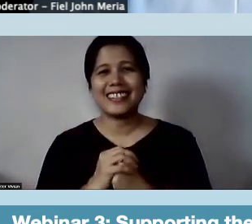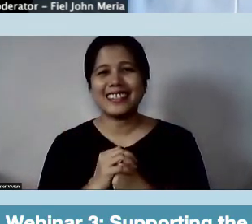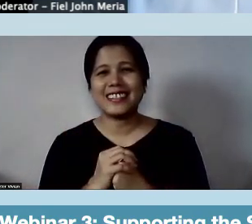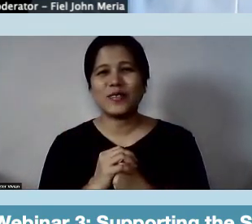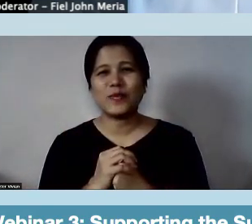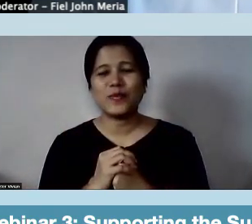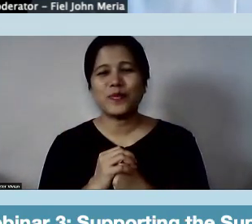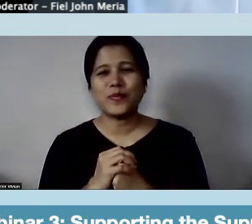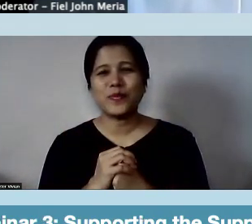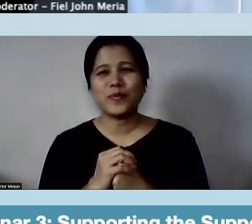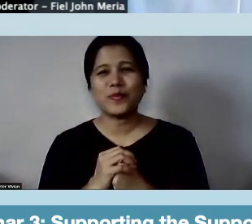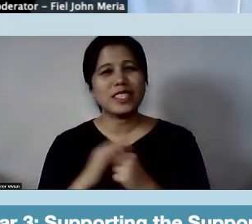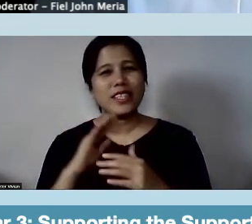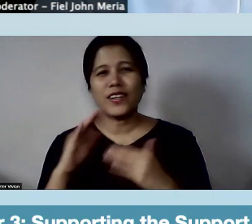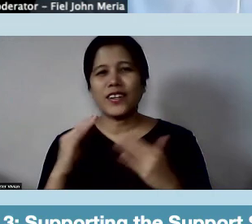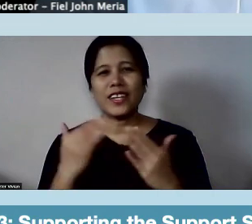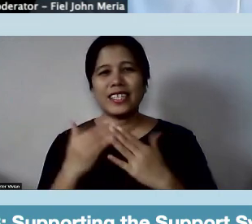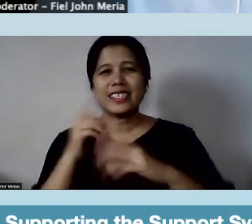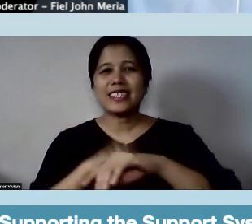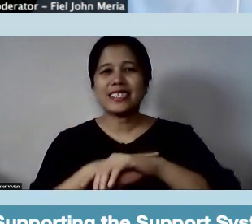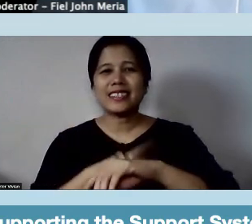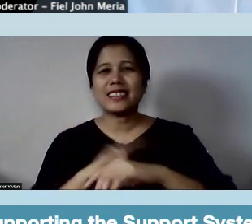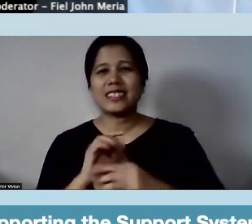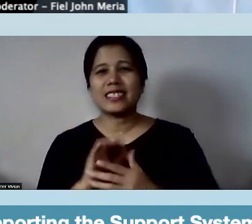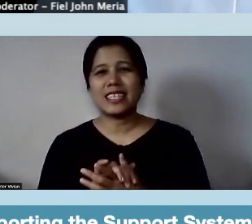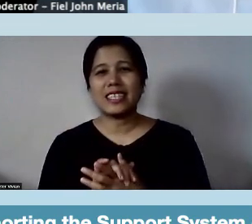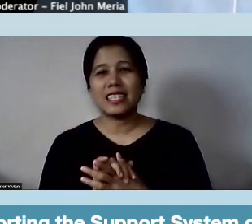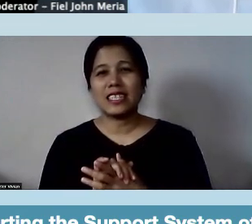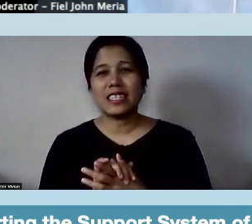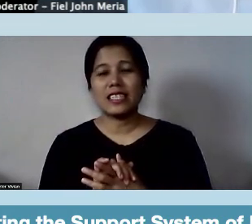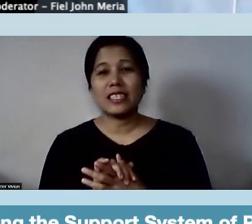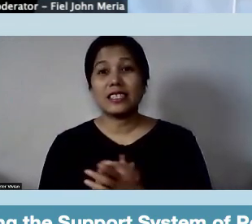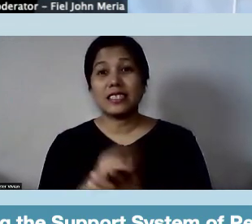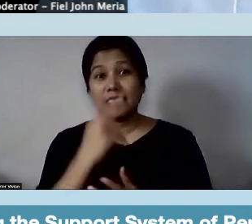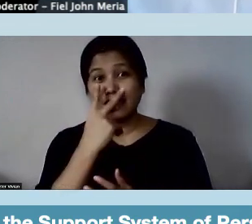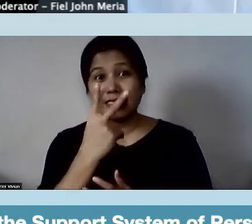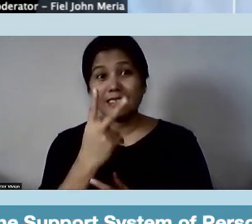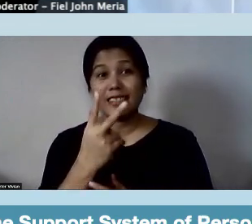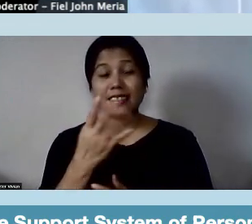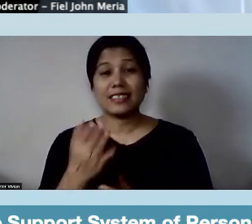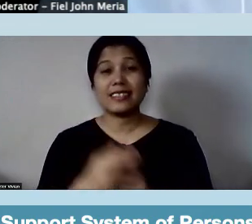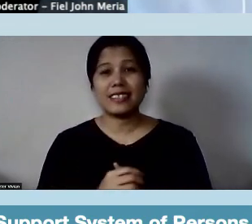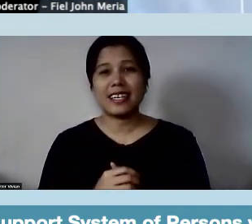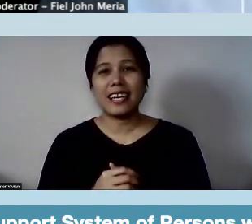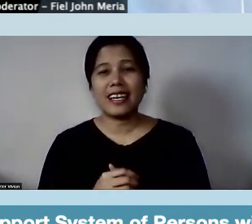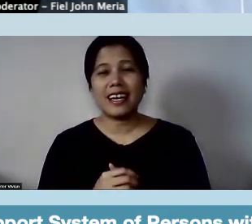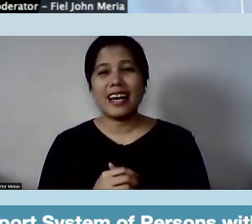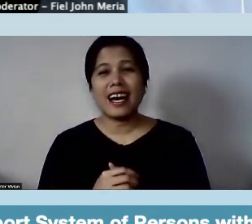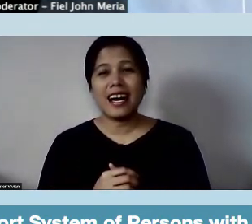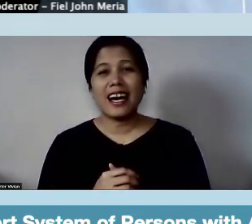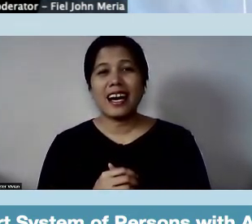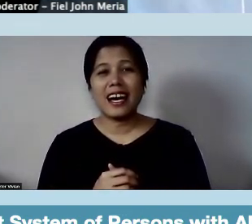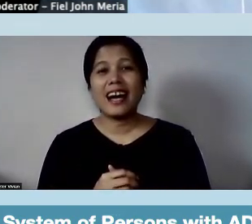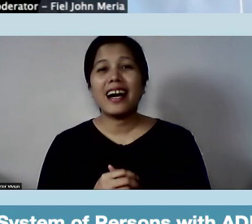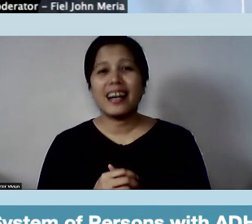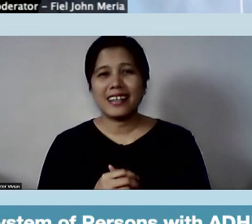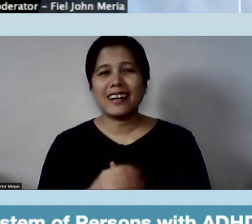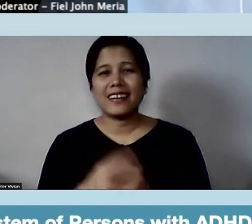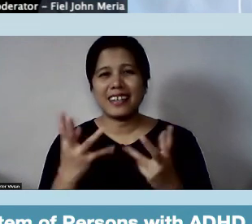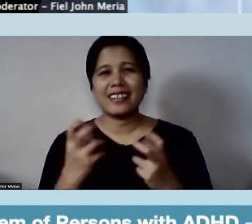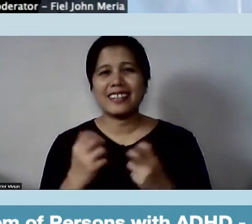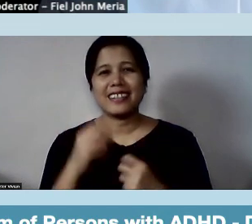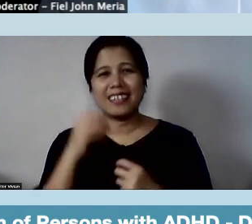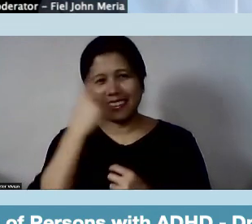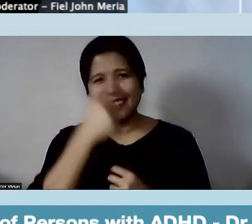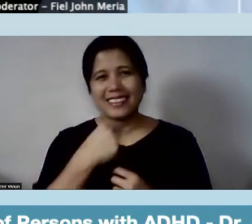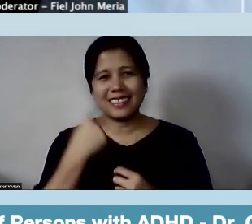an example the whole time. And you know why that is so? Because I could see you in my screen. So every now and then, I would have reference to you. So